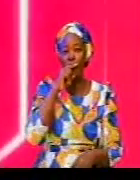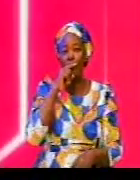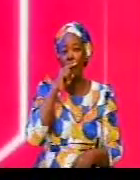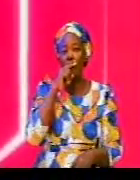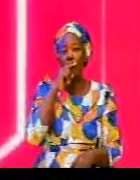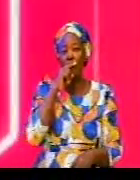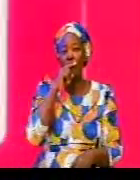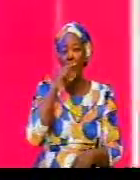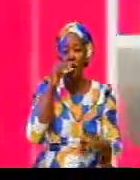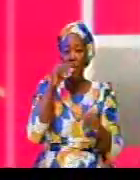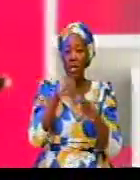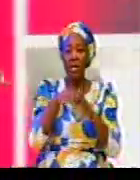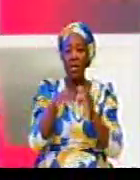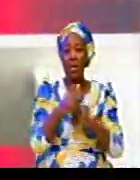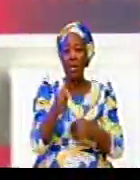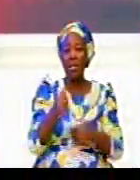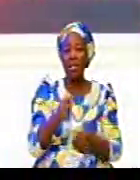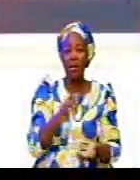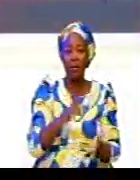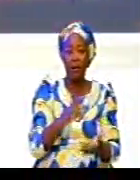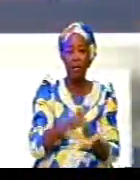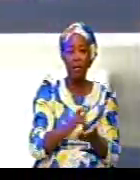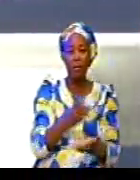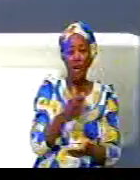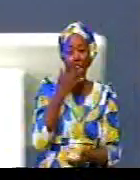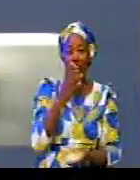like you put corn